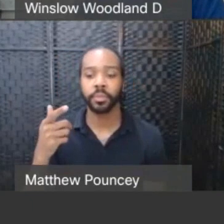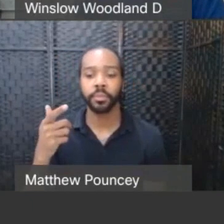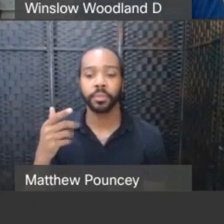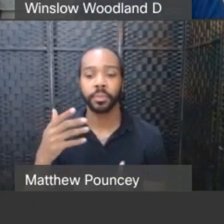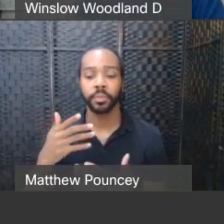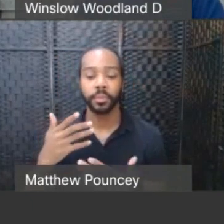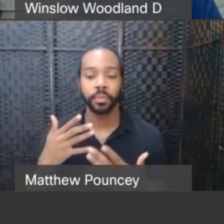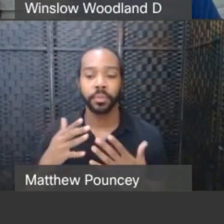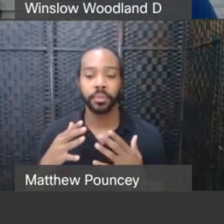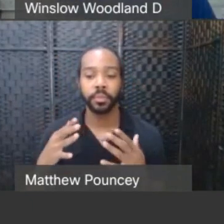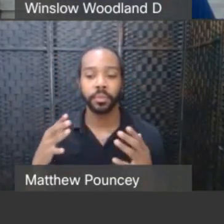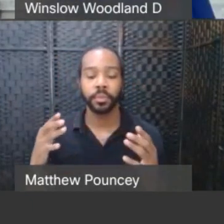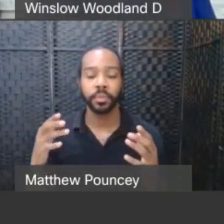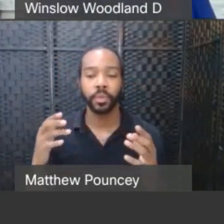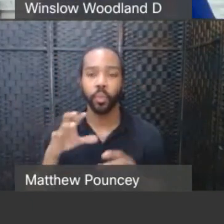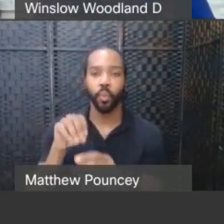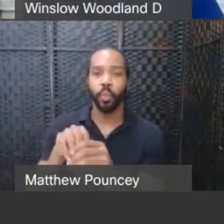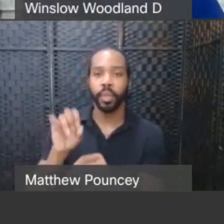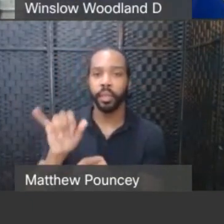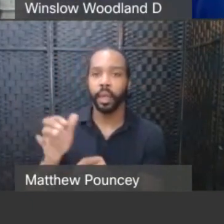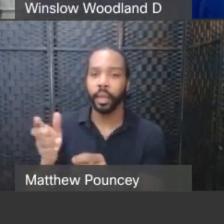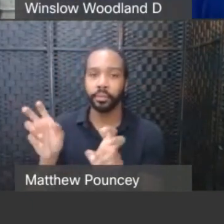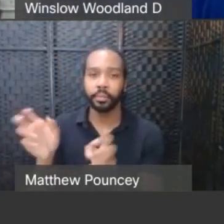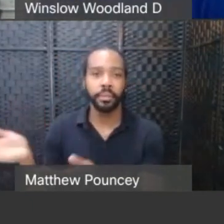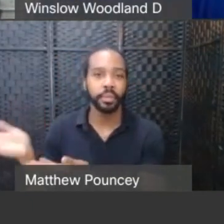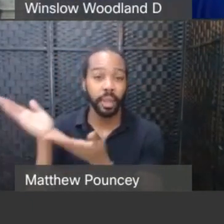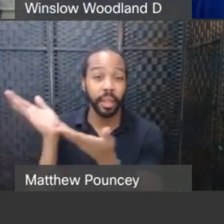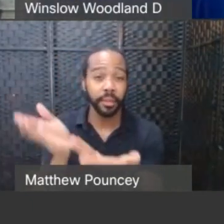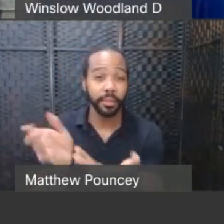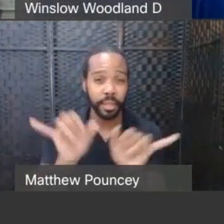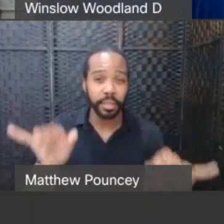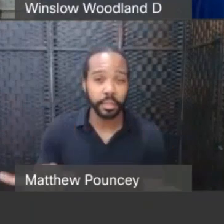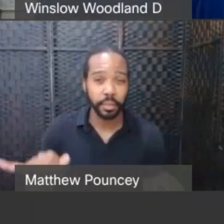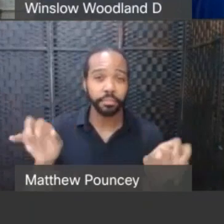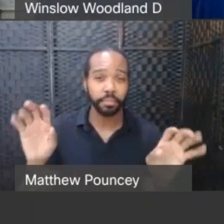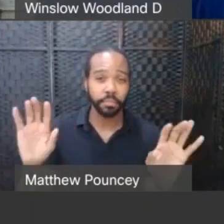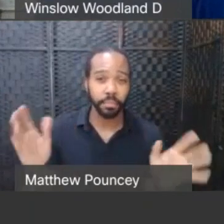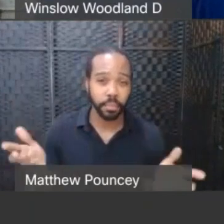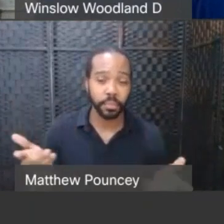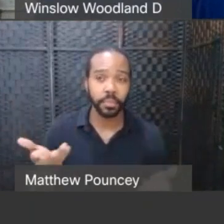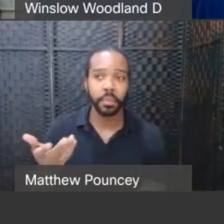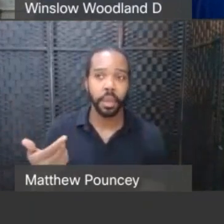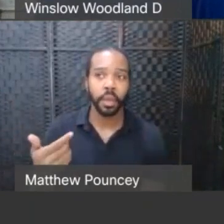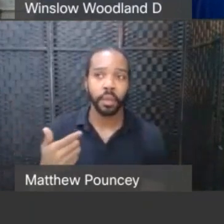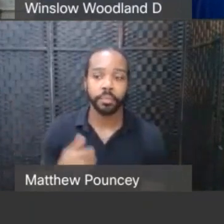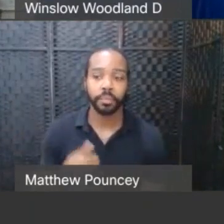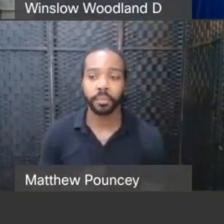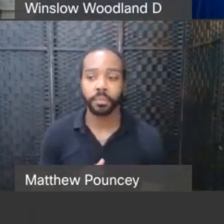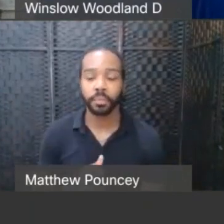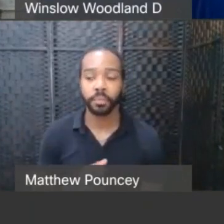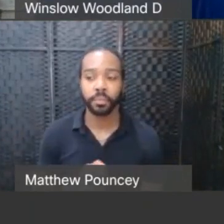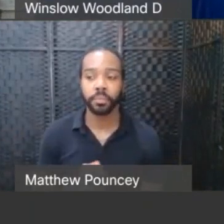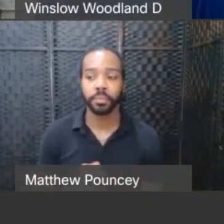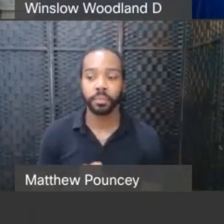in the delivery system, uh, I I I